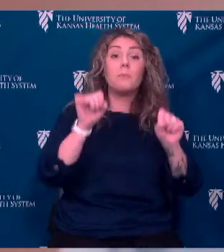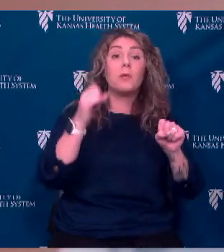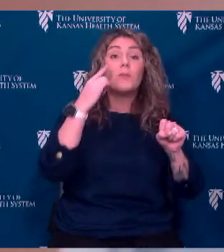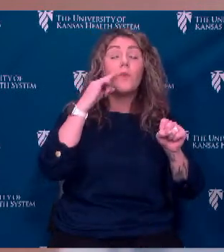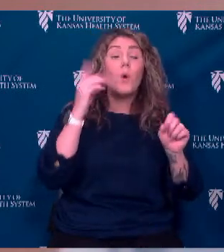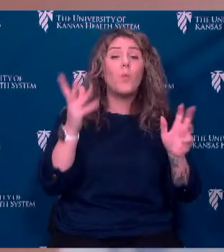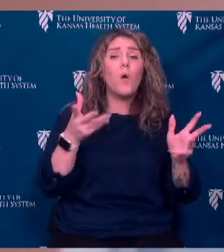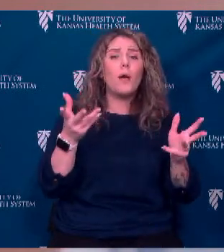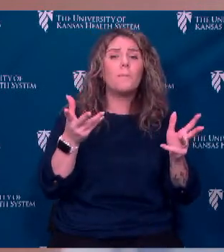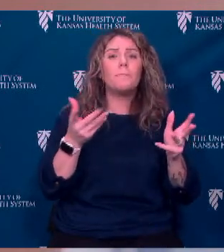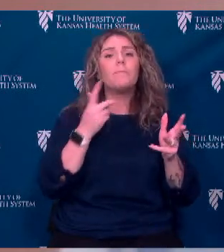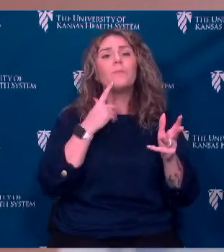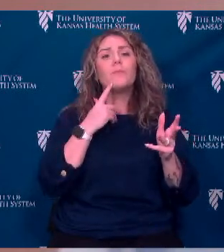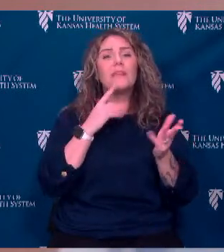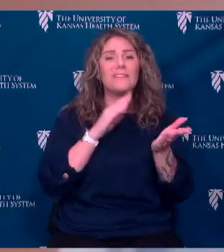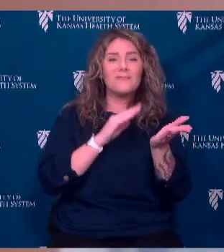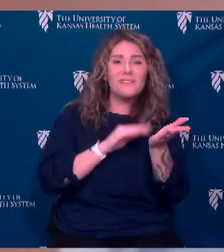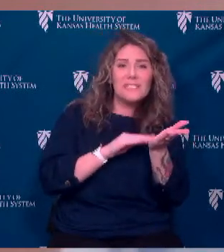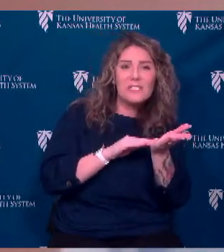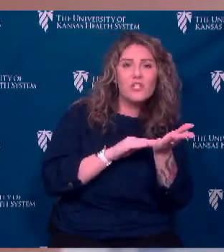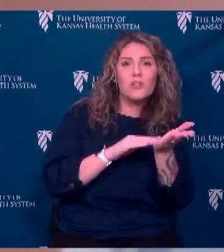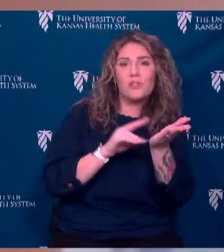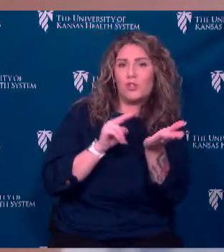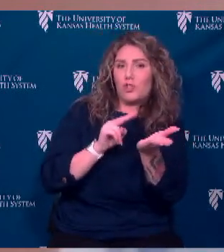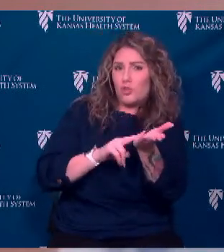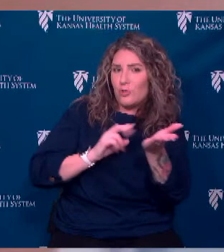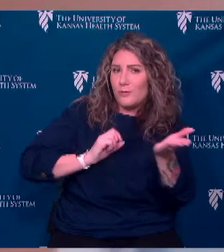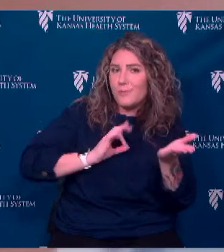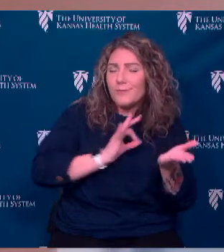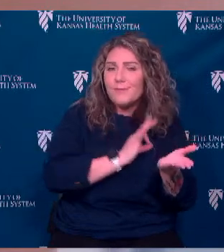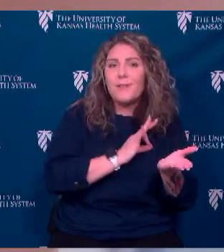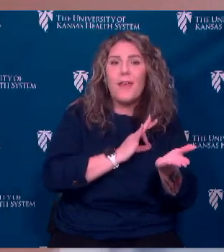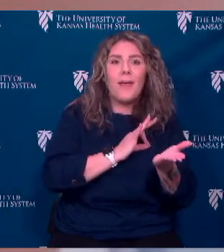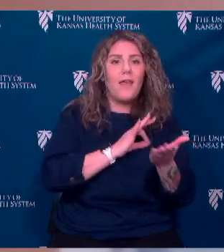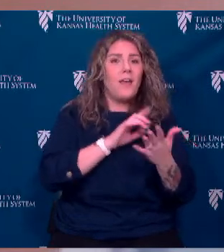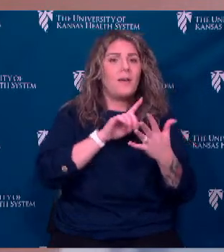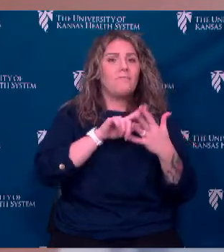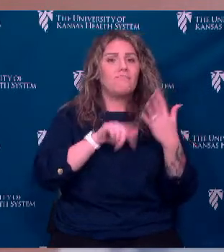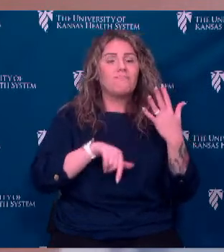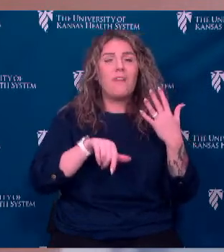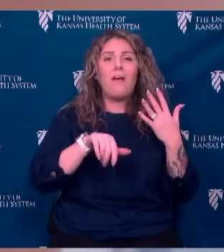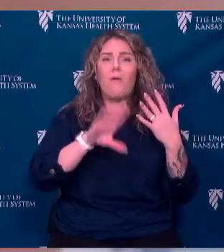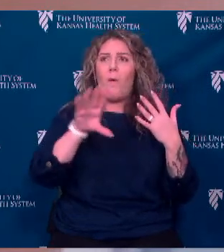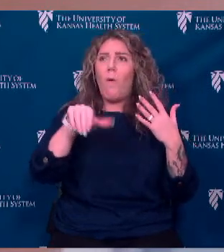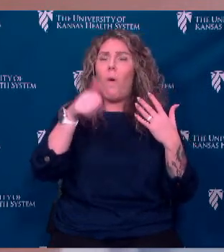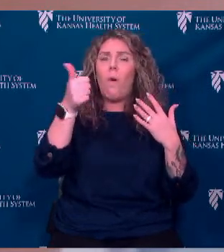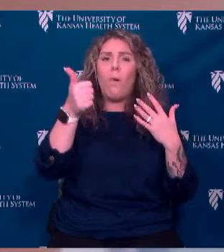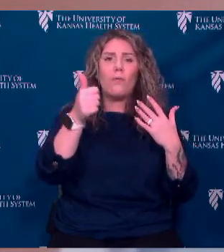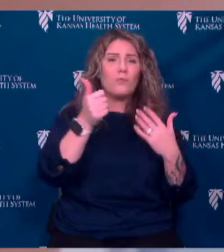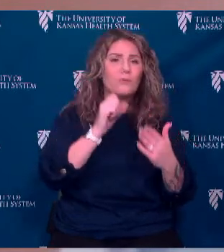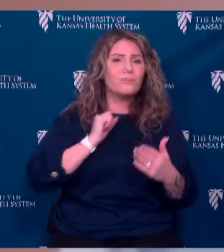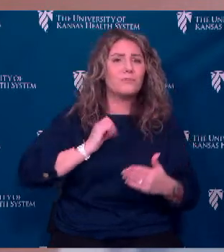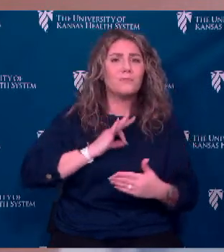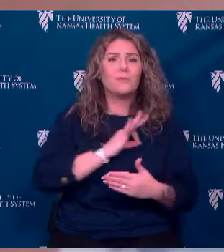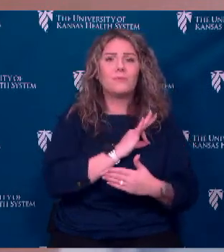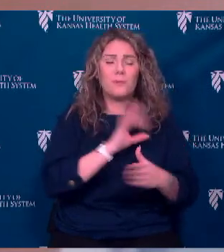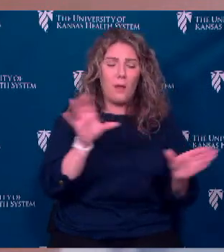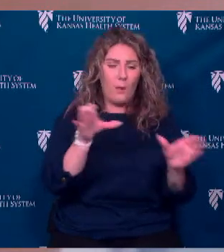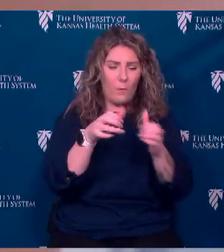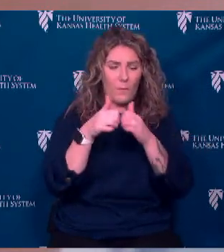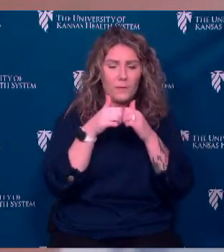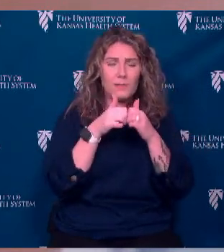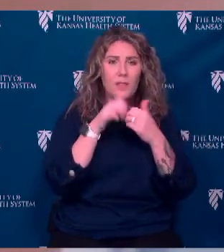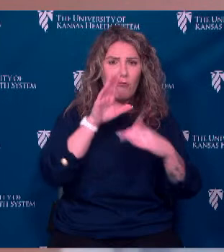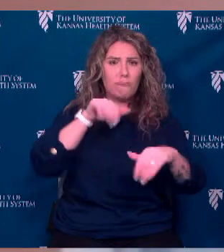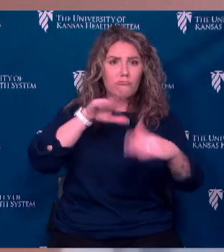of physicians and nursing staff and our ancillary staff to work closer together to address these